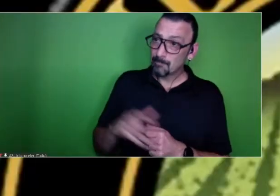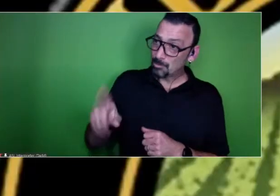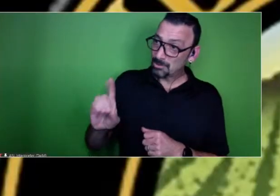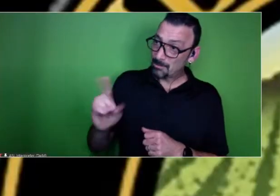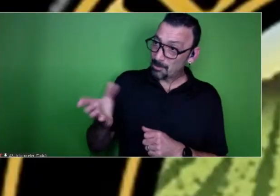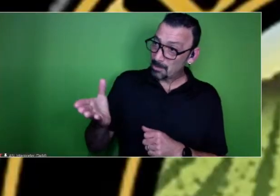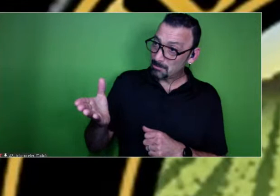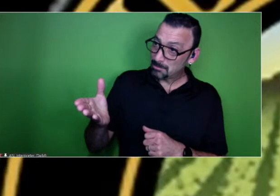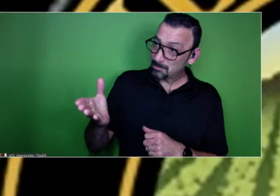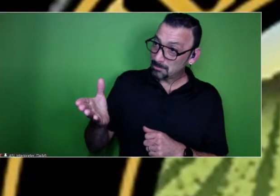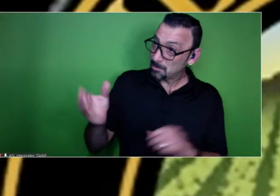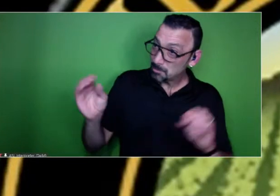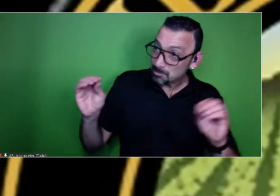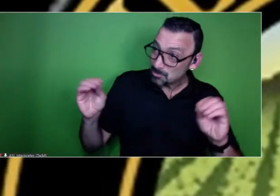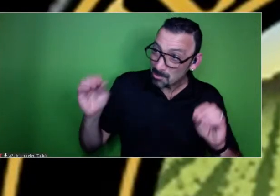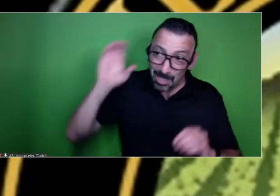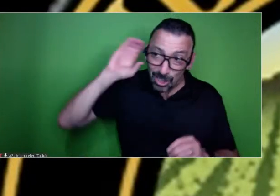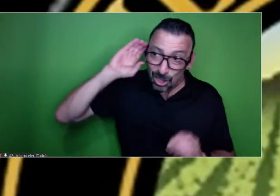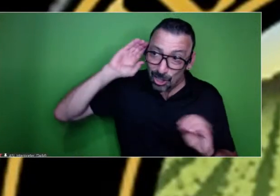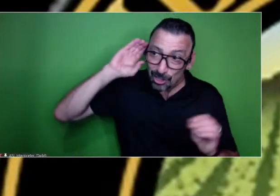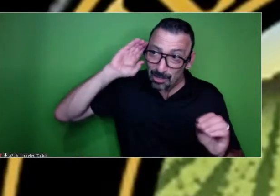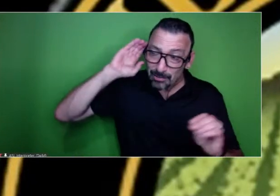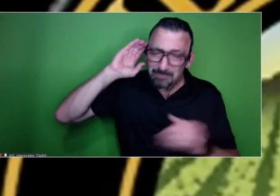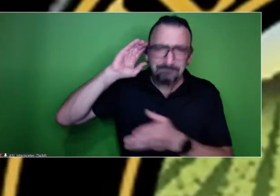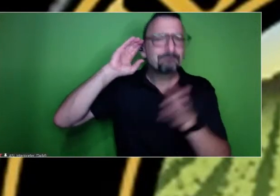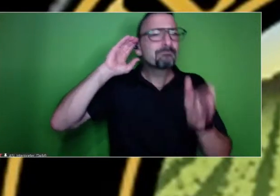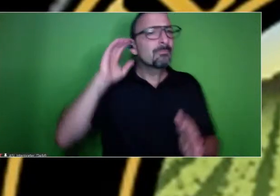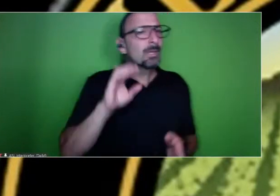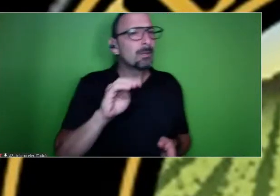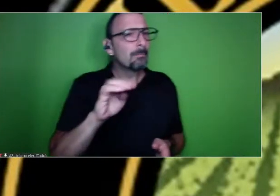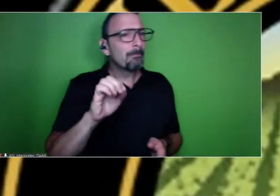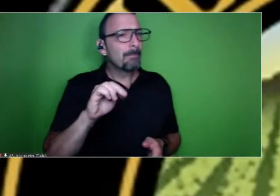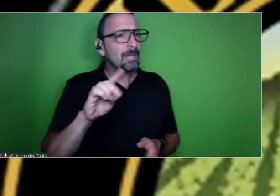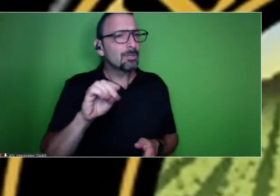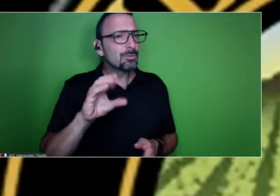All right. Not hearing anything. Mendocino Action News.